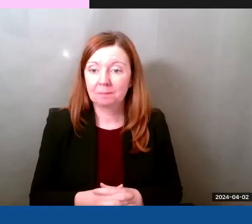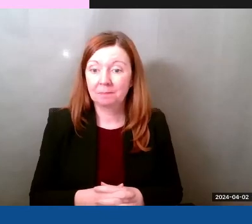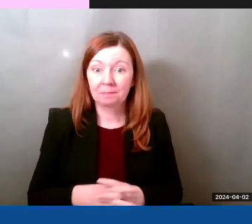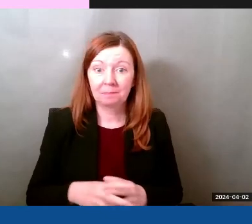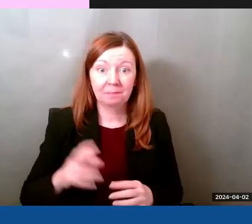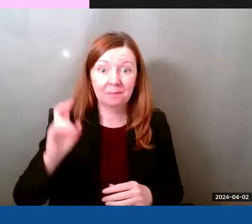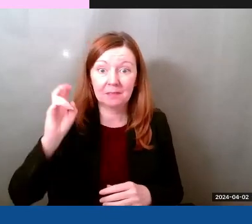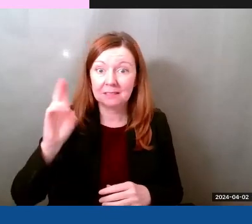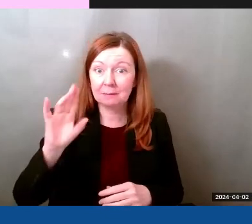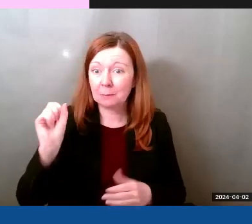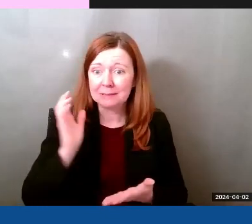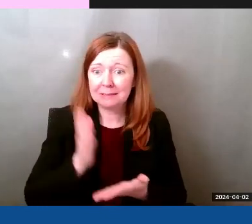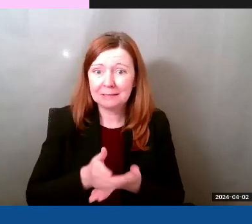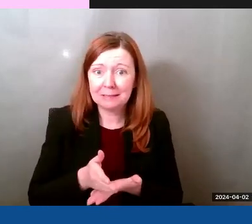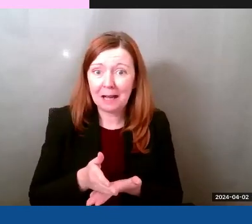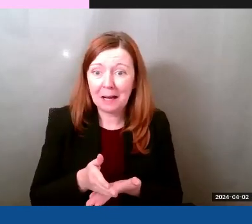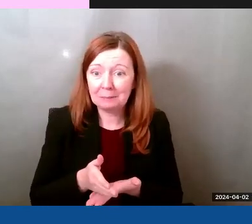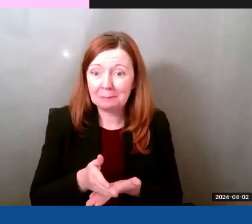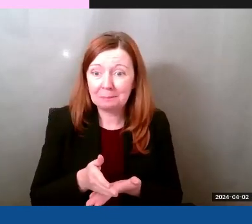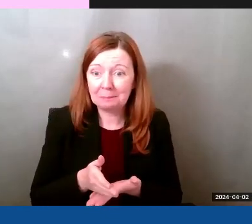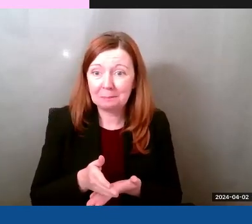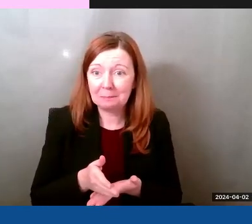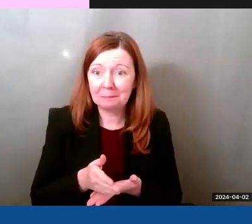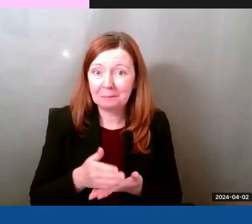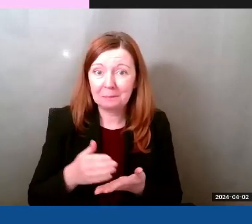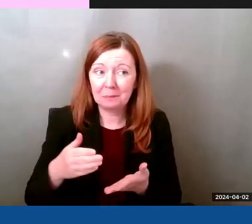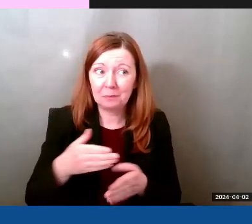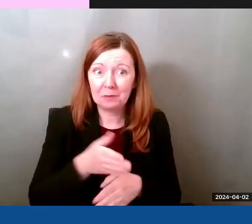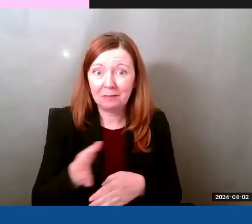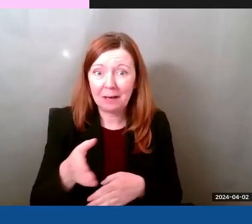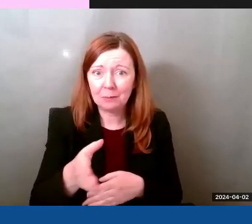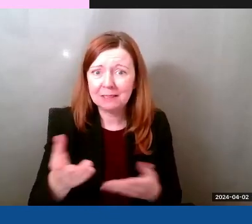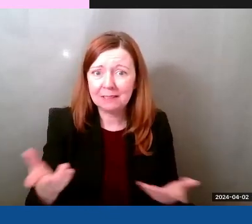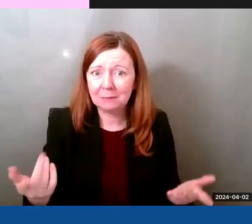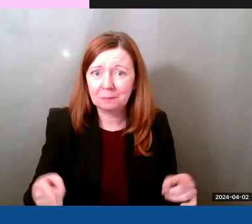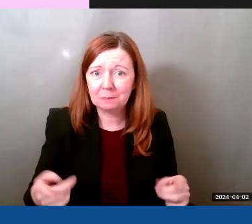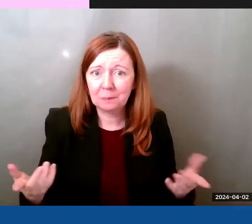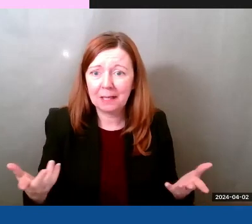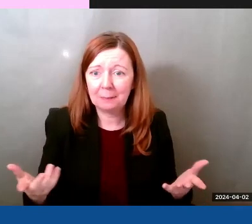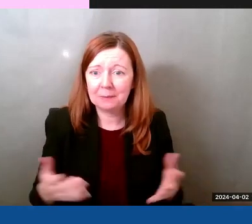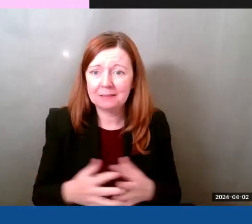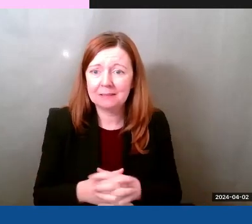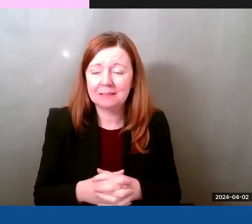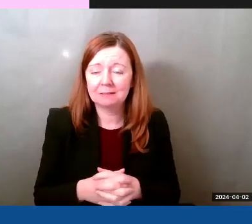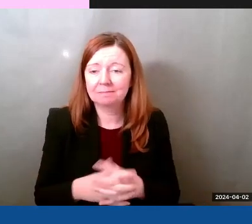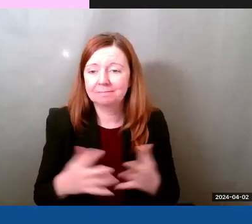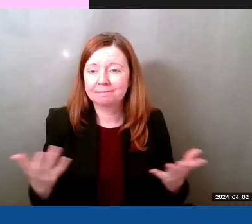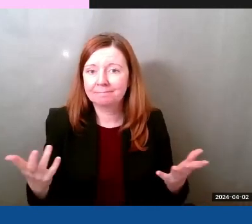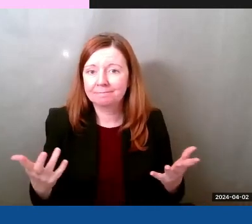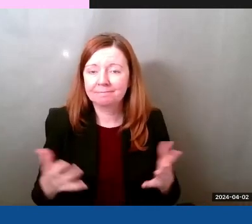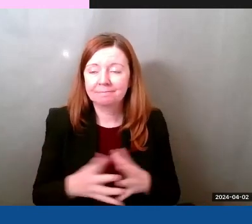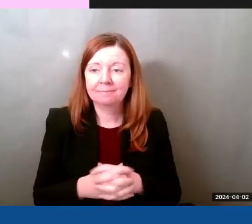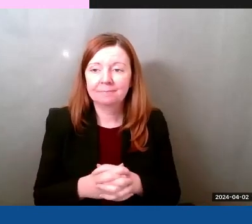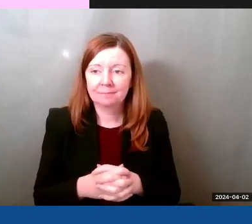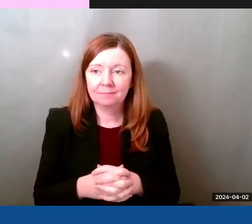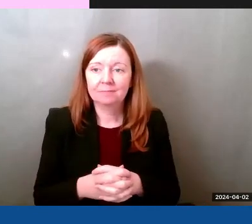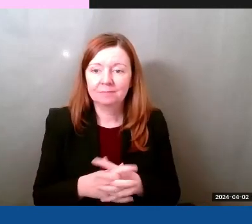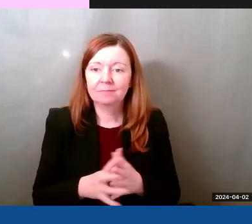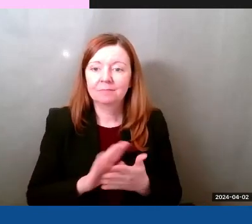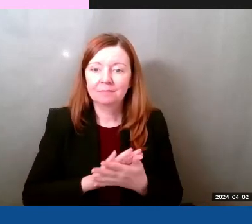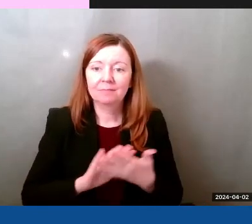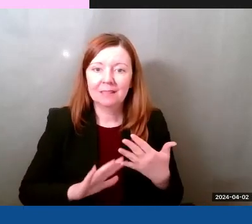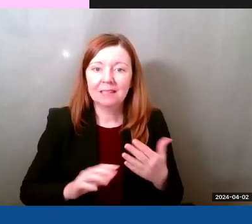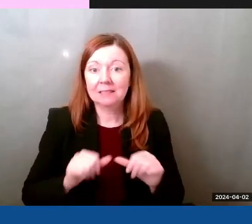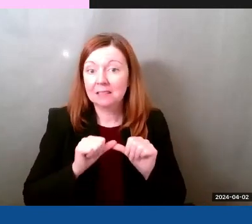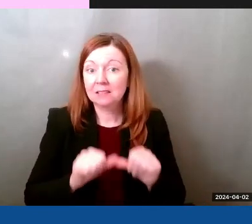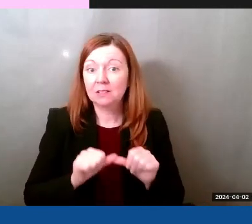buses just stop in the tracks, or they rerouted? And if they reroute it, where do they go to? So, so these